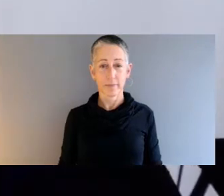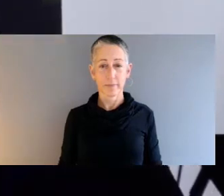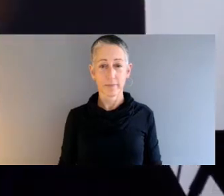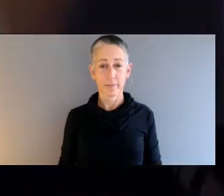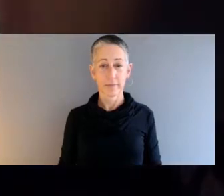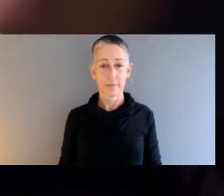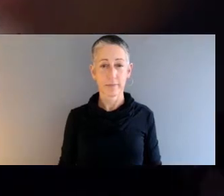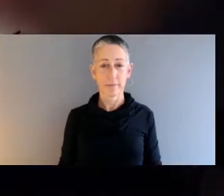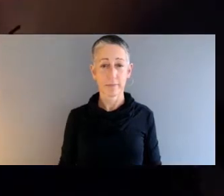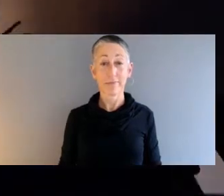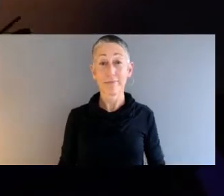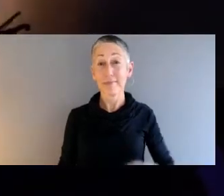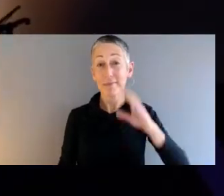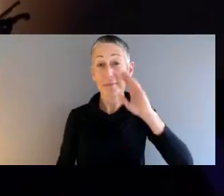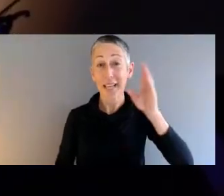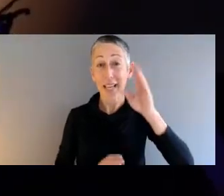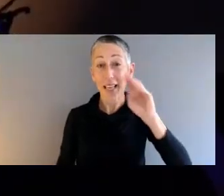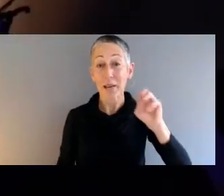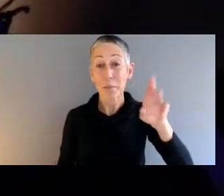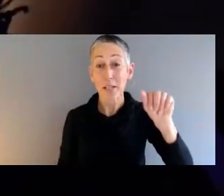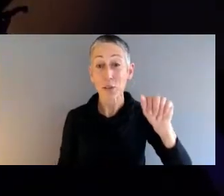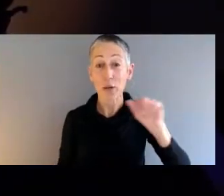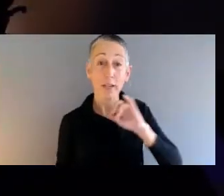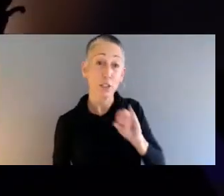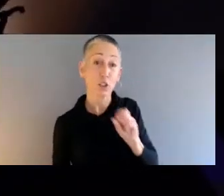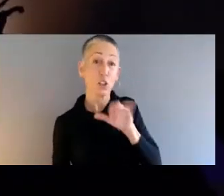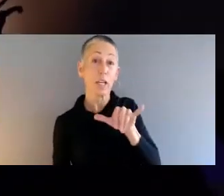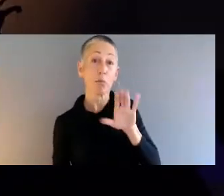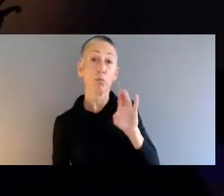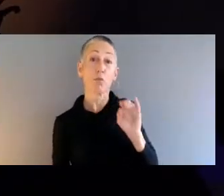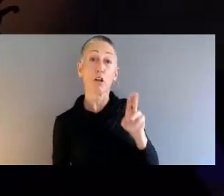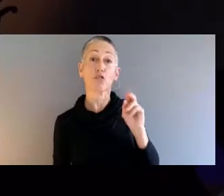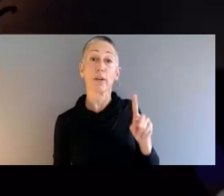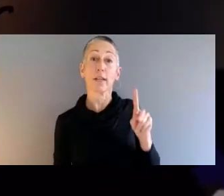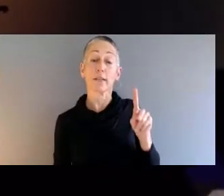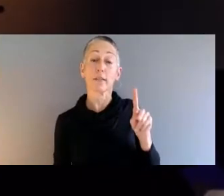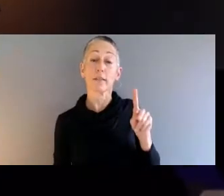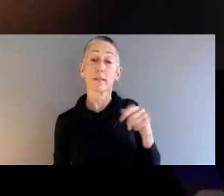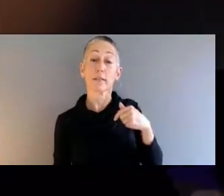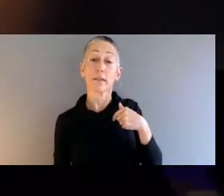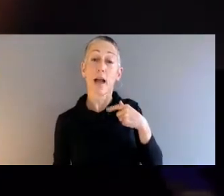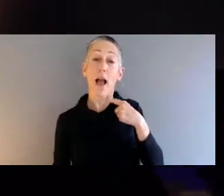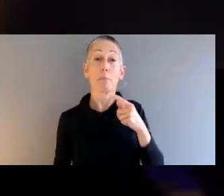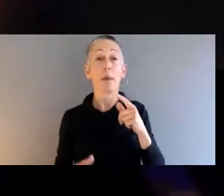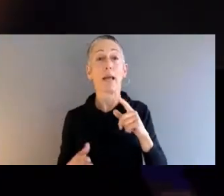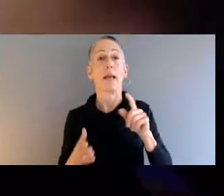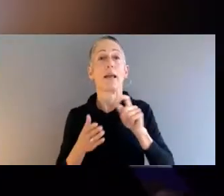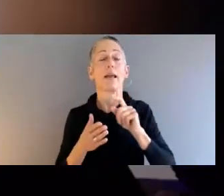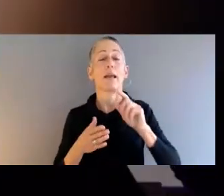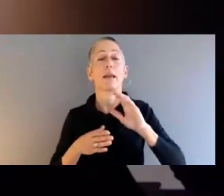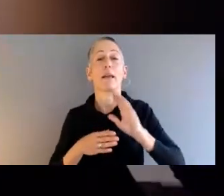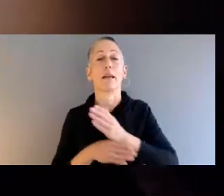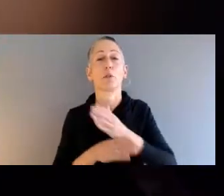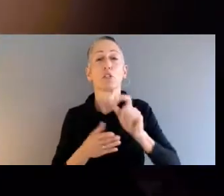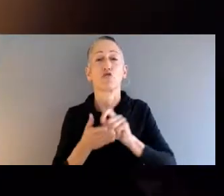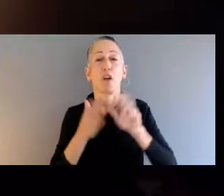Hey Maestras, this is Jay Broderick. I am a book writer lyricist living in Brooklyn. Something about